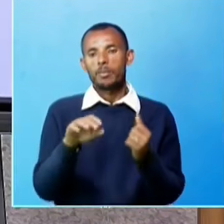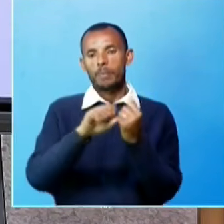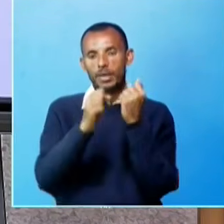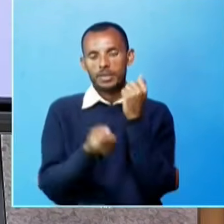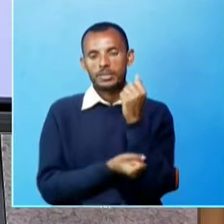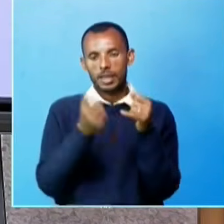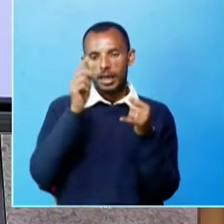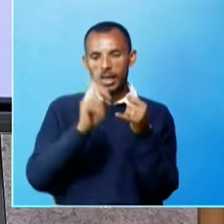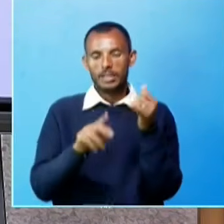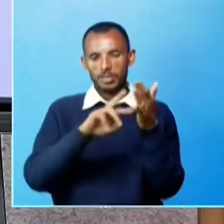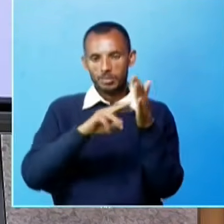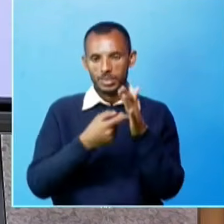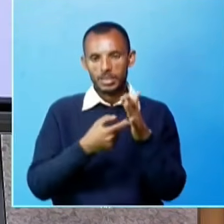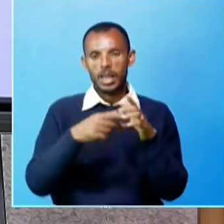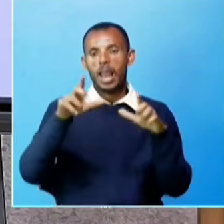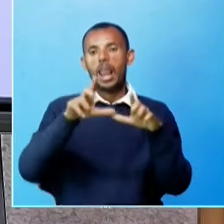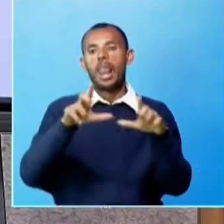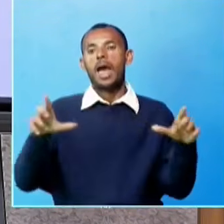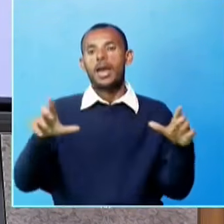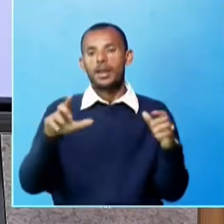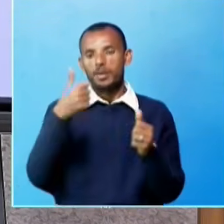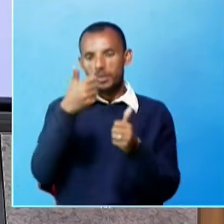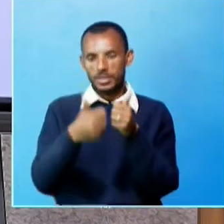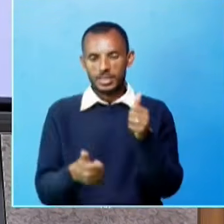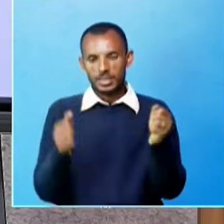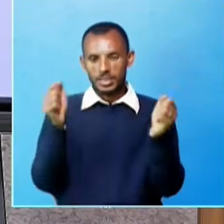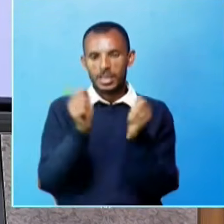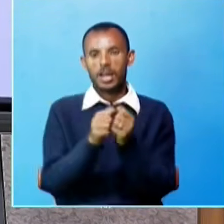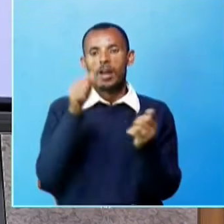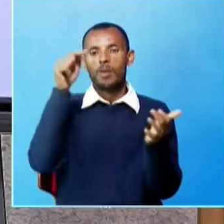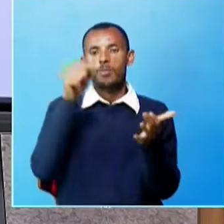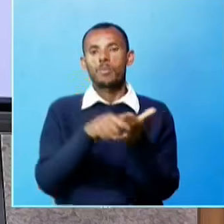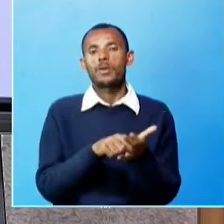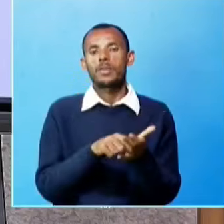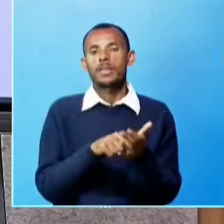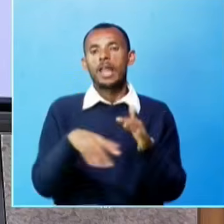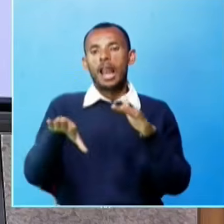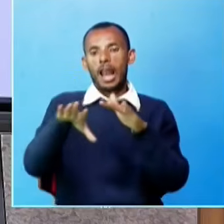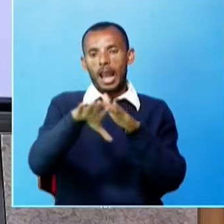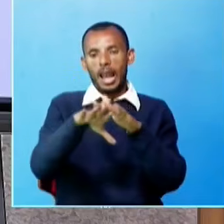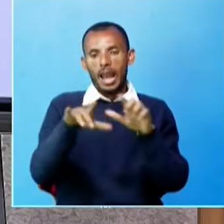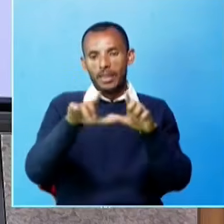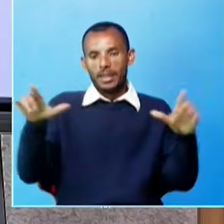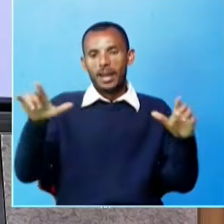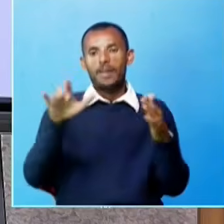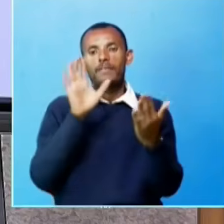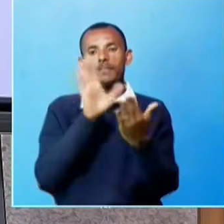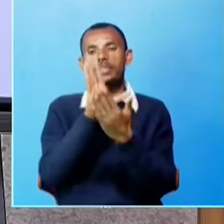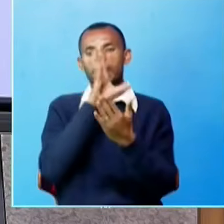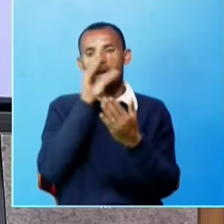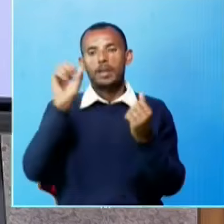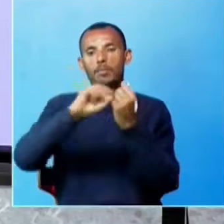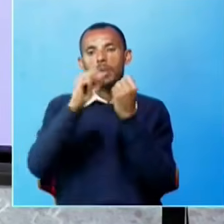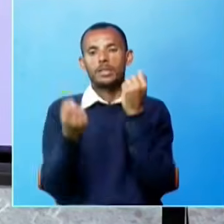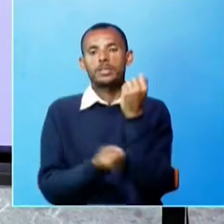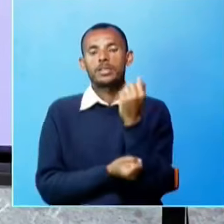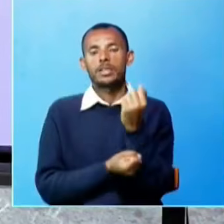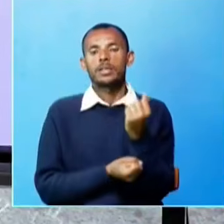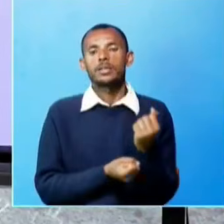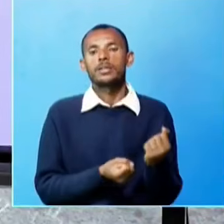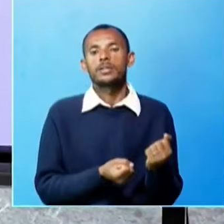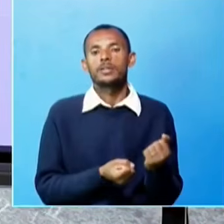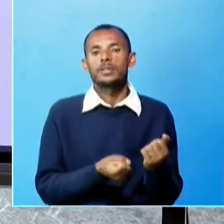line segment which is the intersection of the lateral face and the base. Okay, for example,